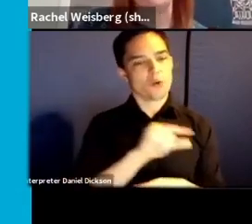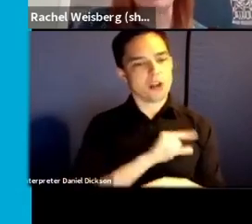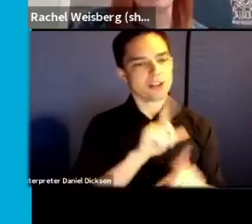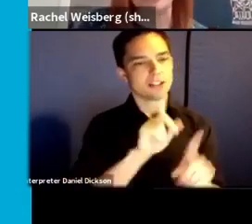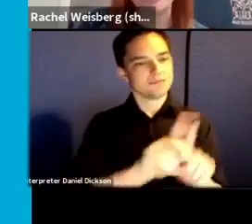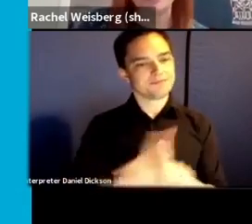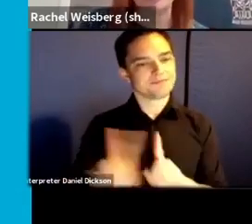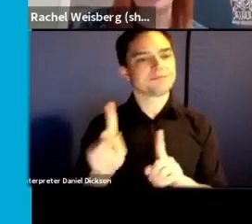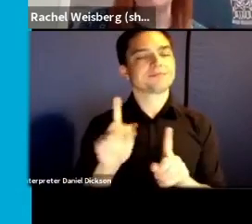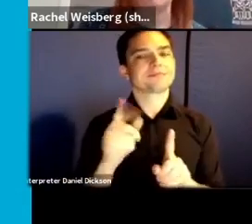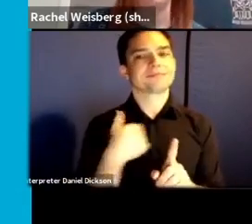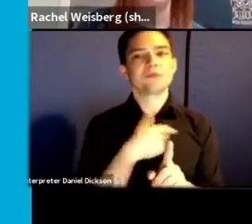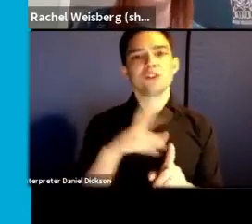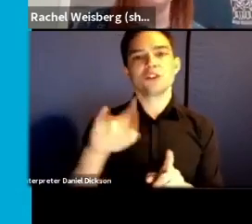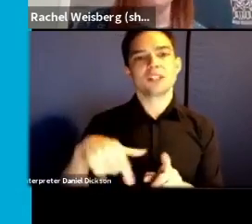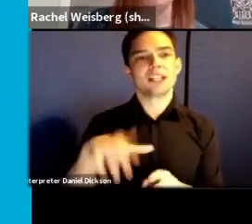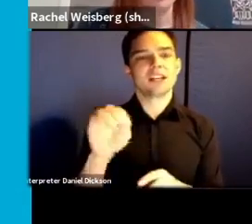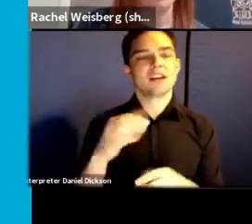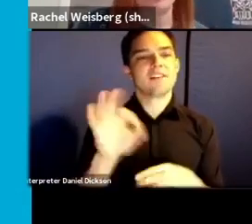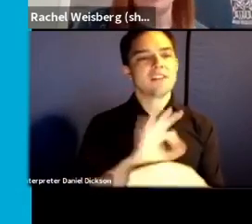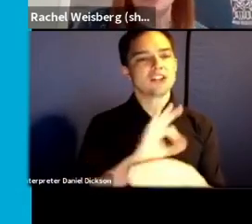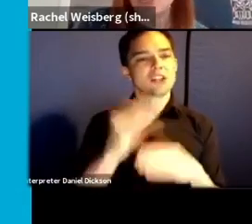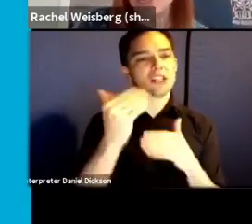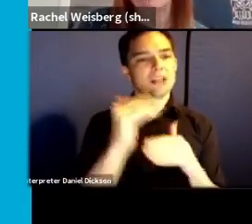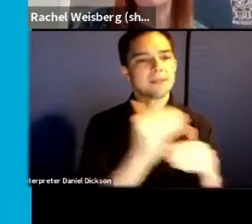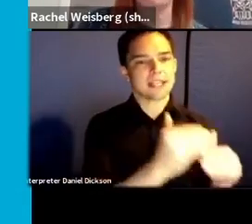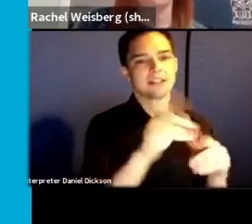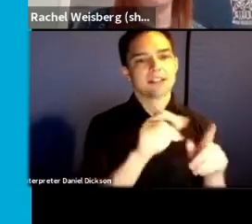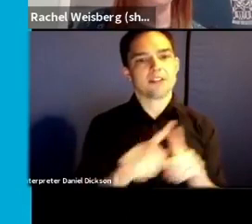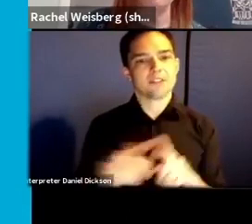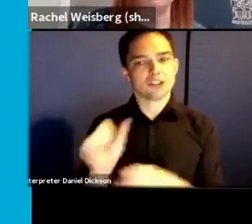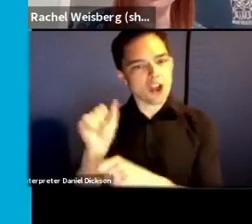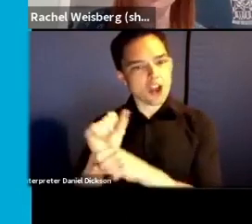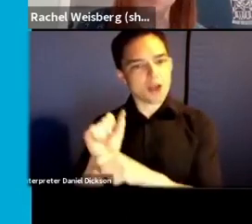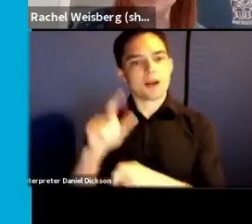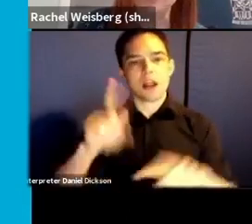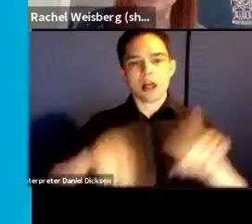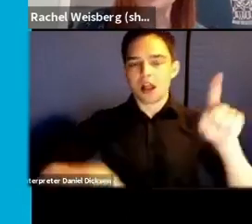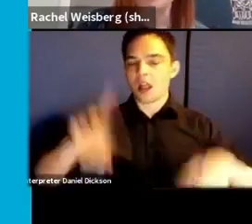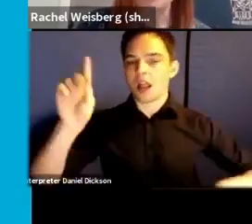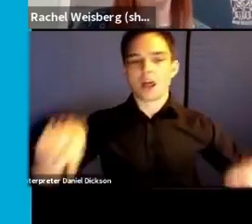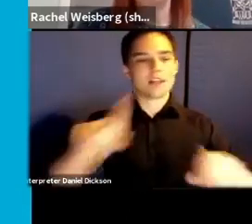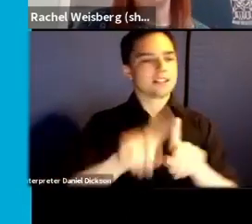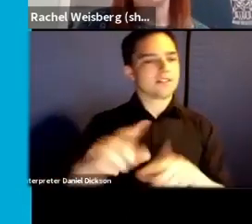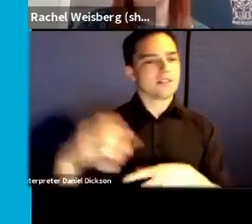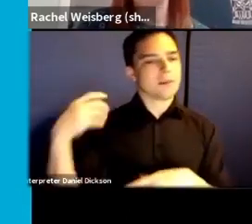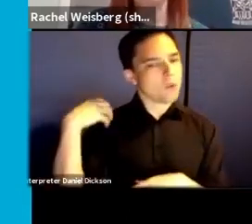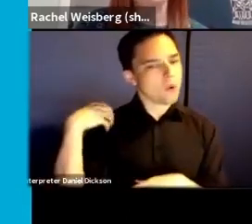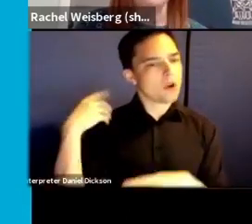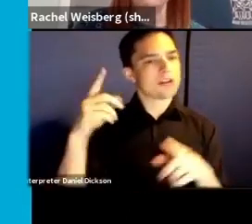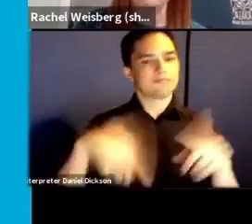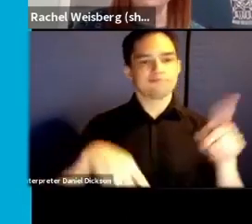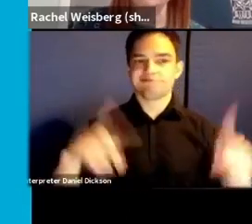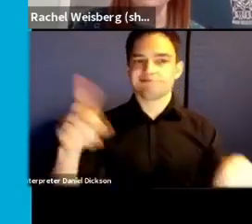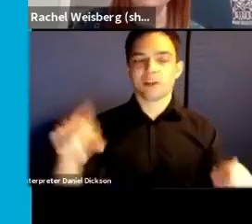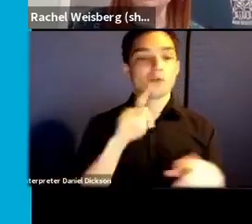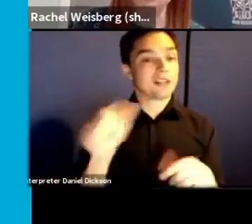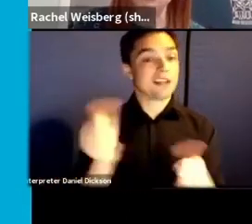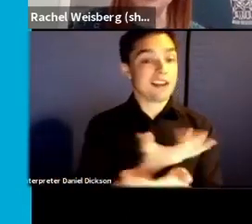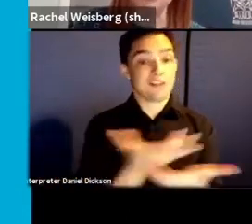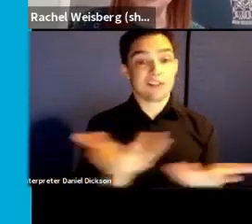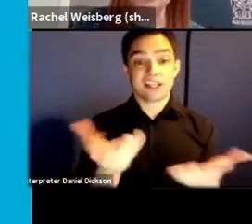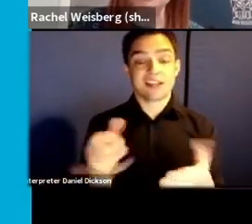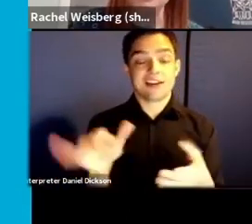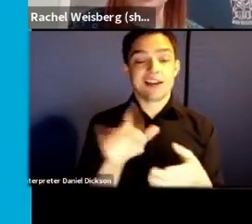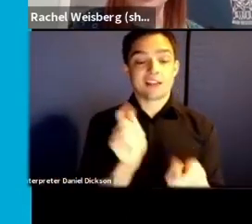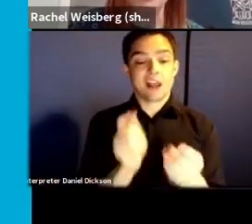have unique functional limitations, we all have different jobs, we all work for different employers. And so really everything is an